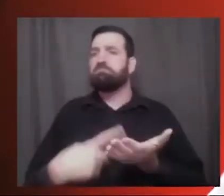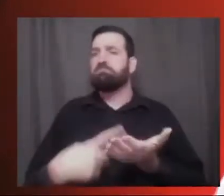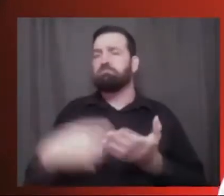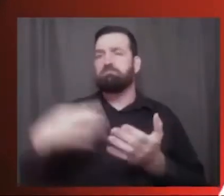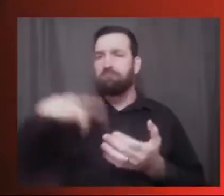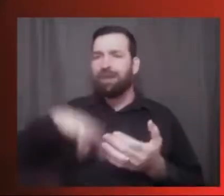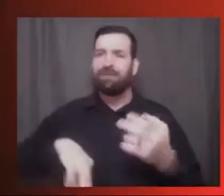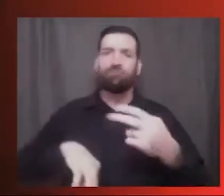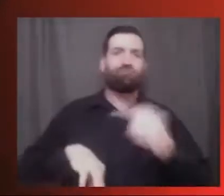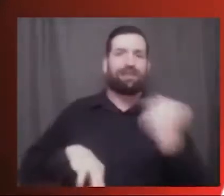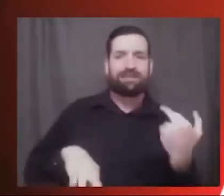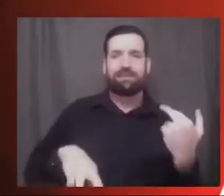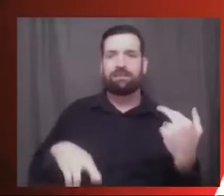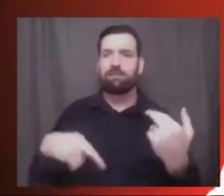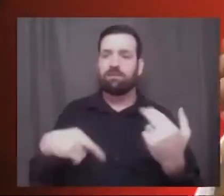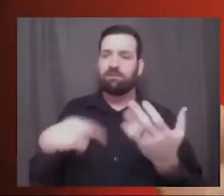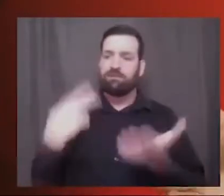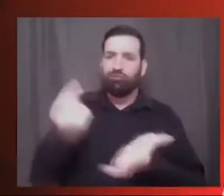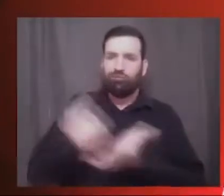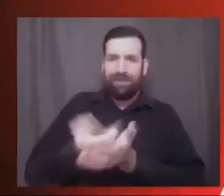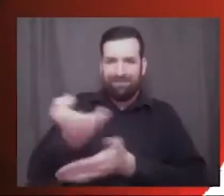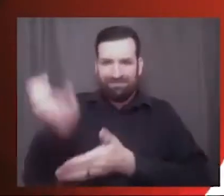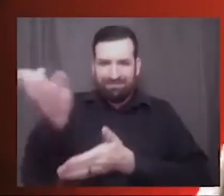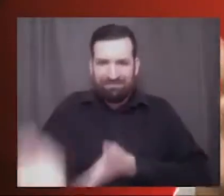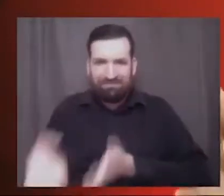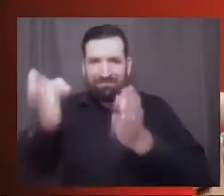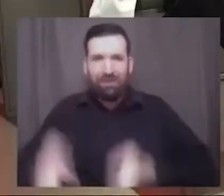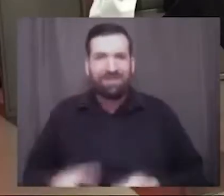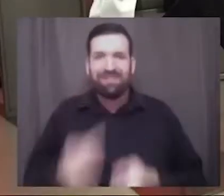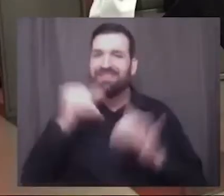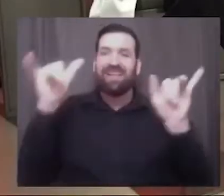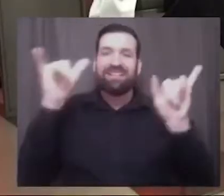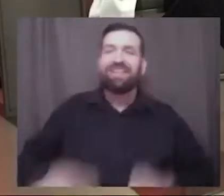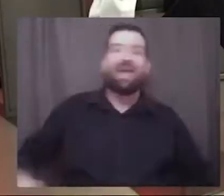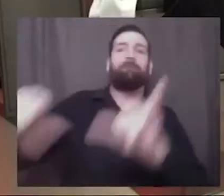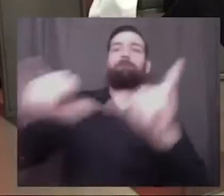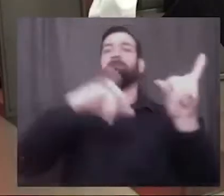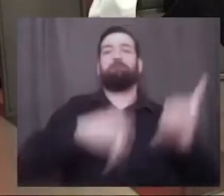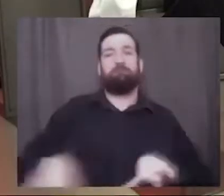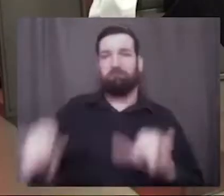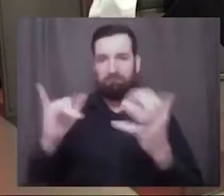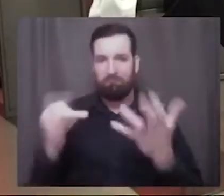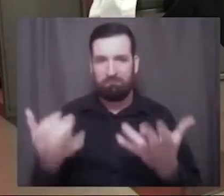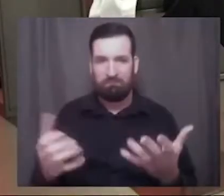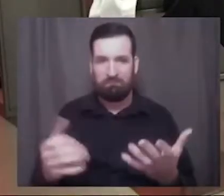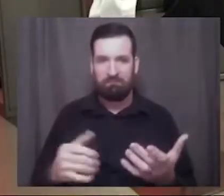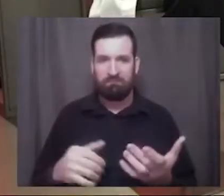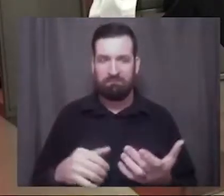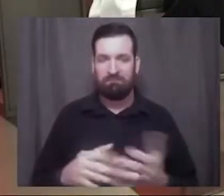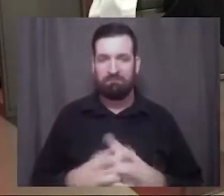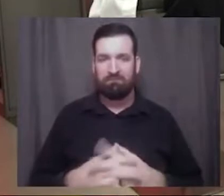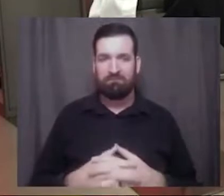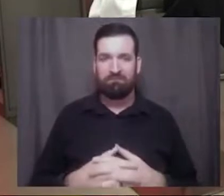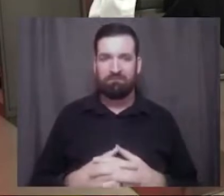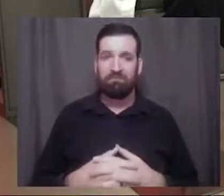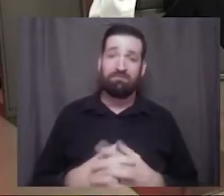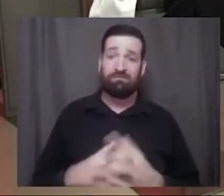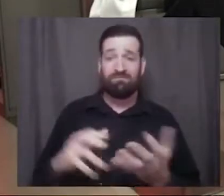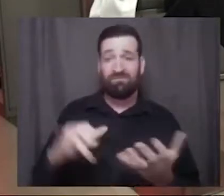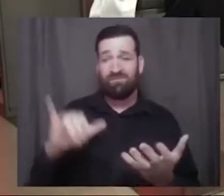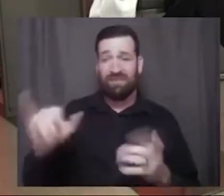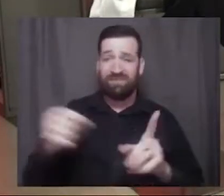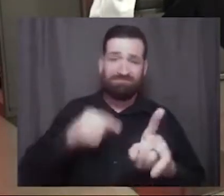person in front of us. It's not a cookie cutter everything. I like that expression. She's spot on. So it's just that's the main thing. You have to